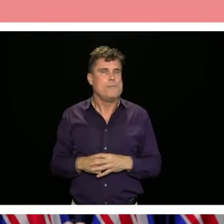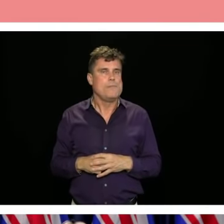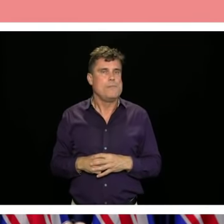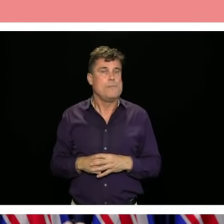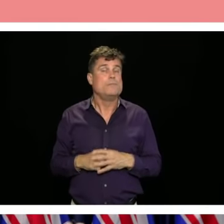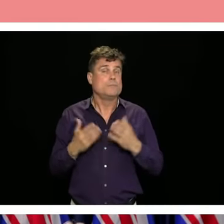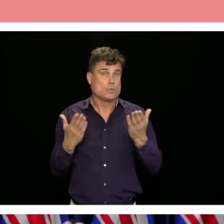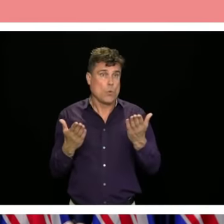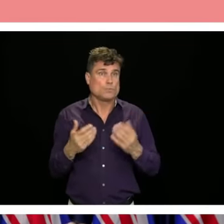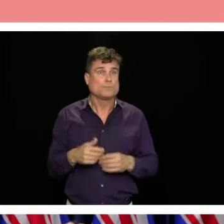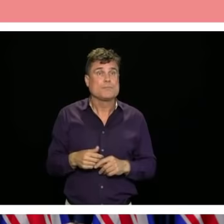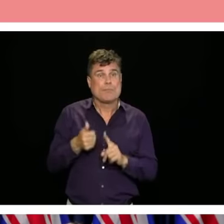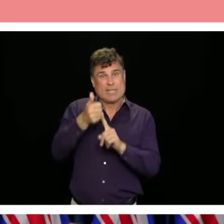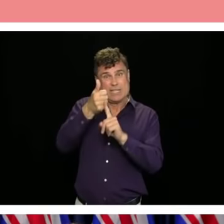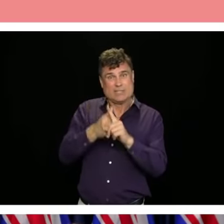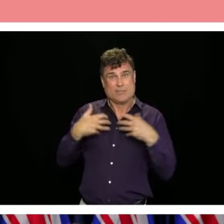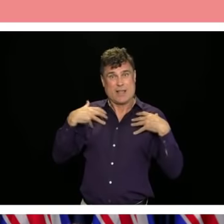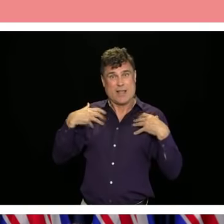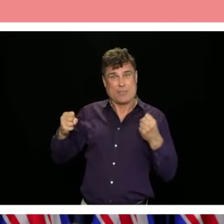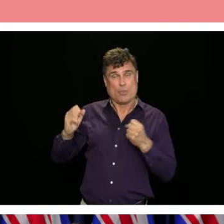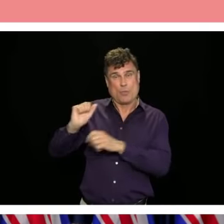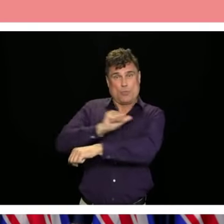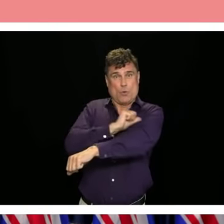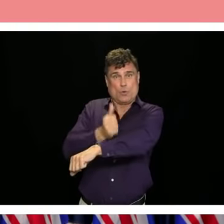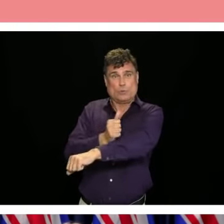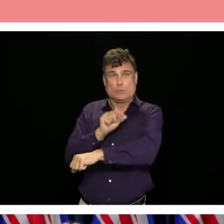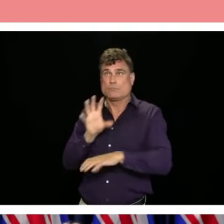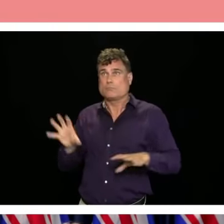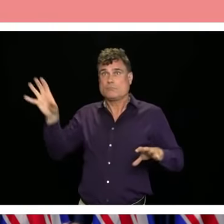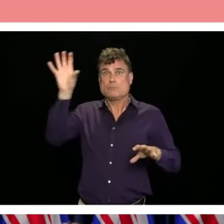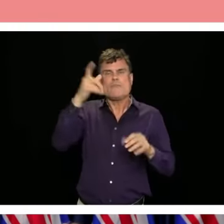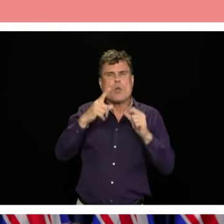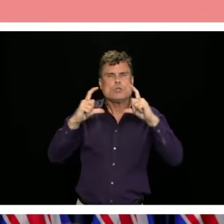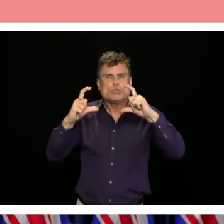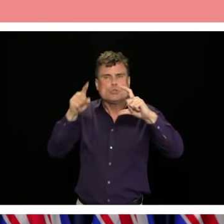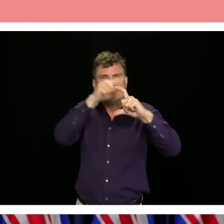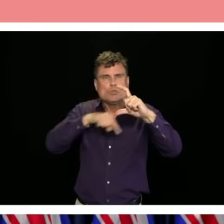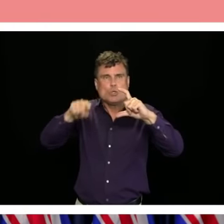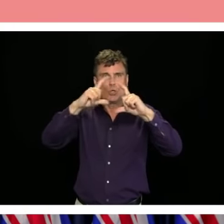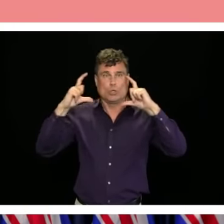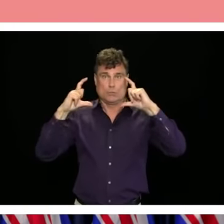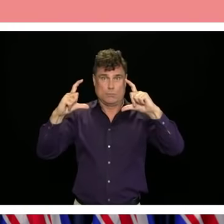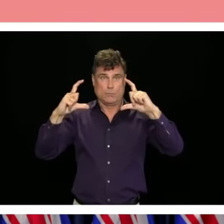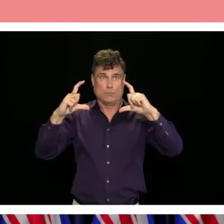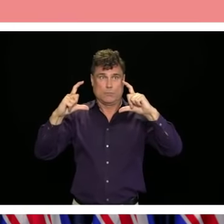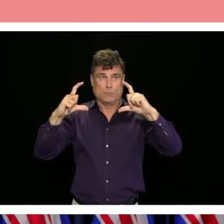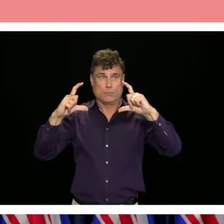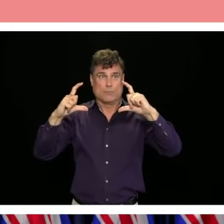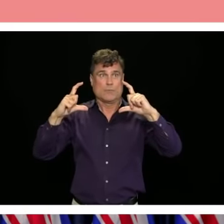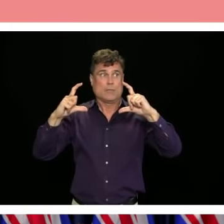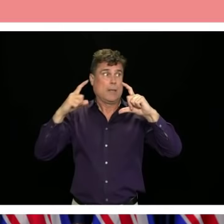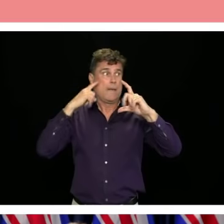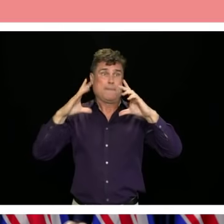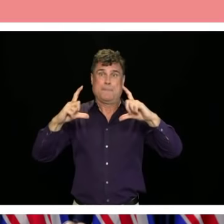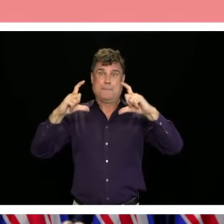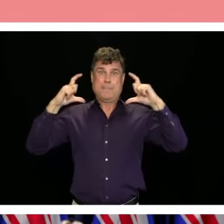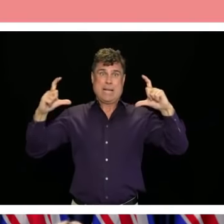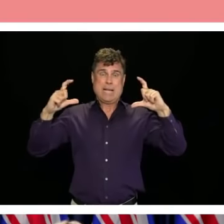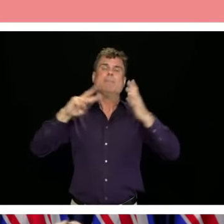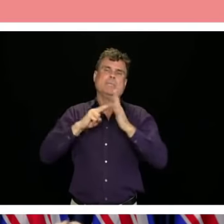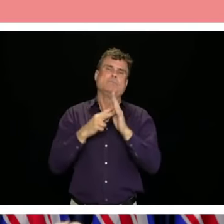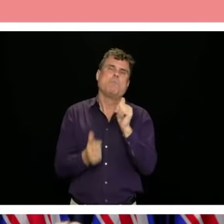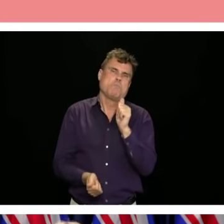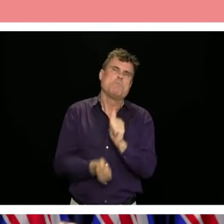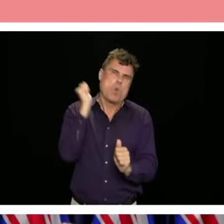that help us understand how our pandemic progressed here in BC. And finally, just around the same thing, this is the